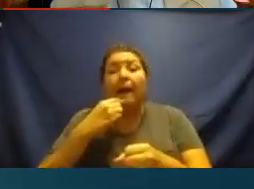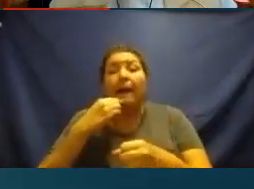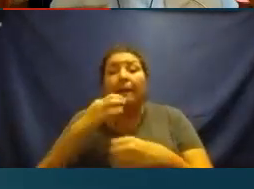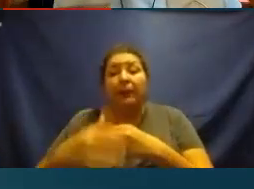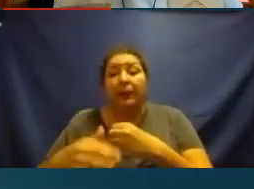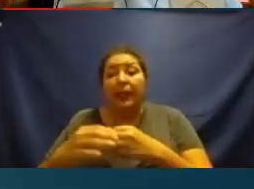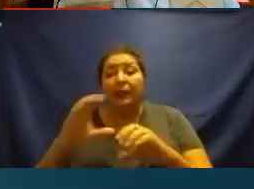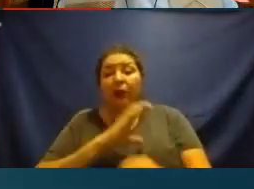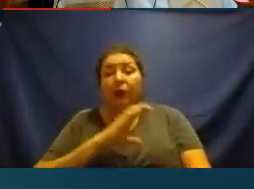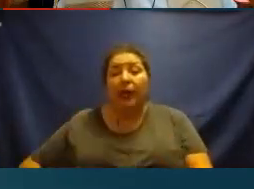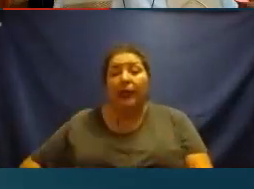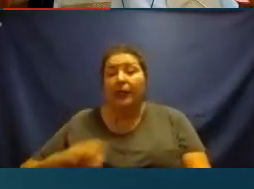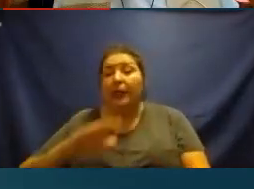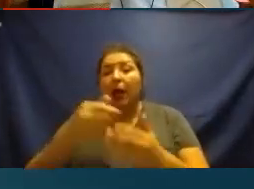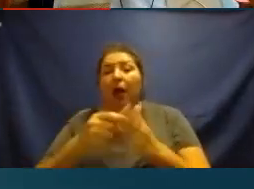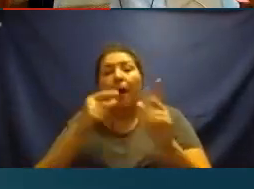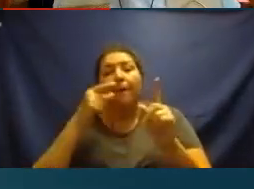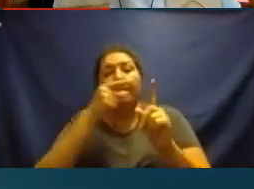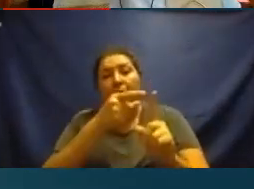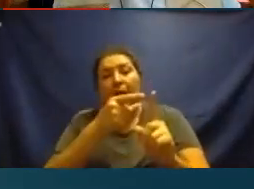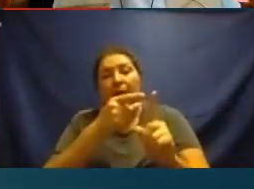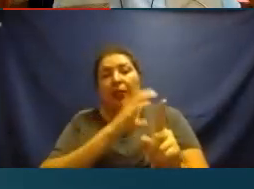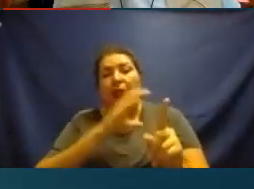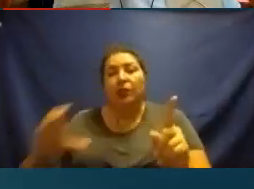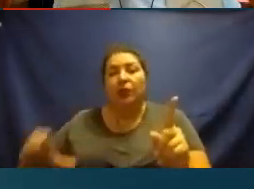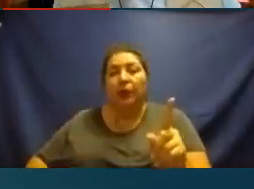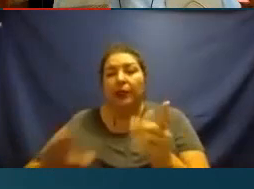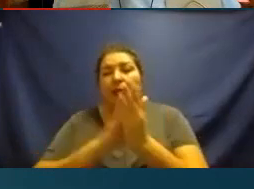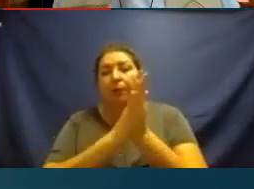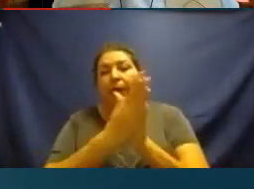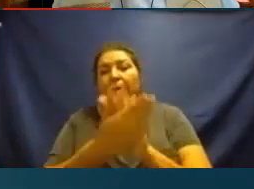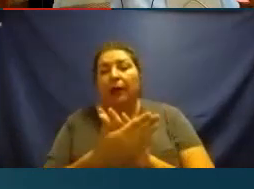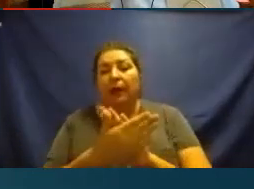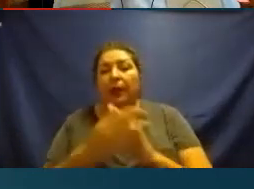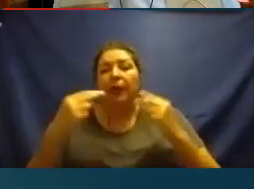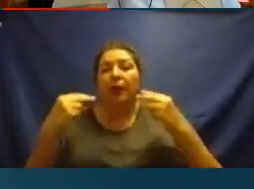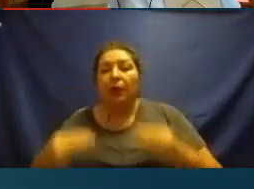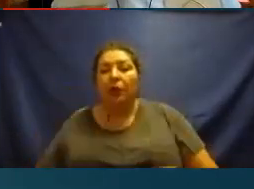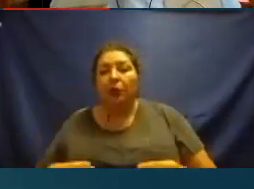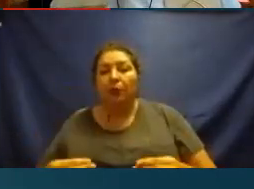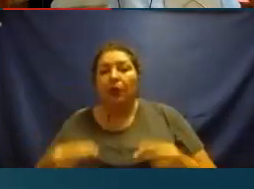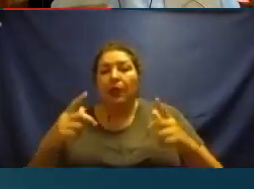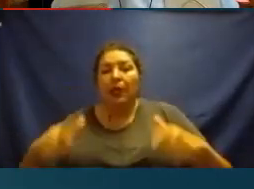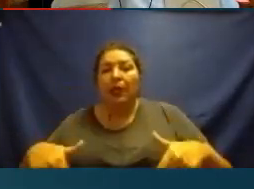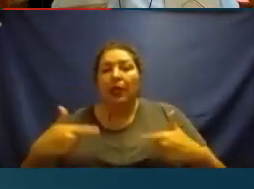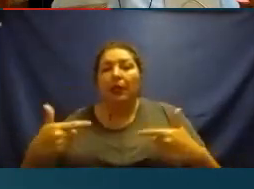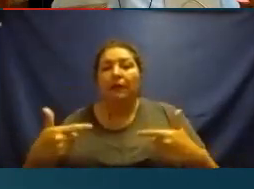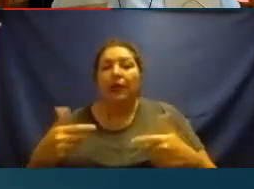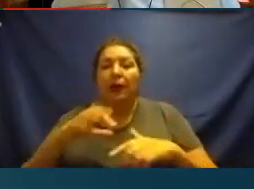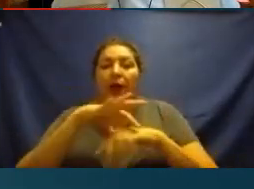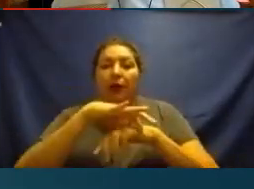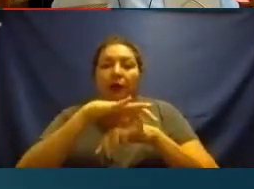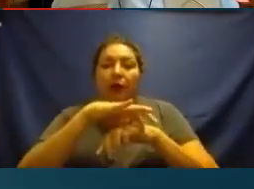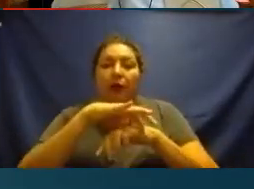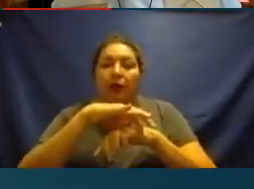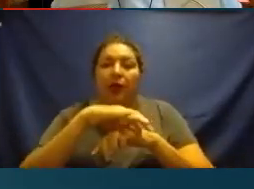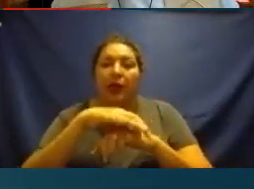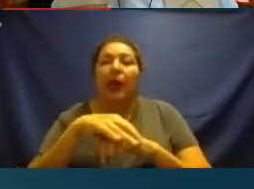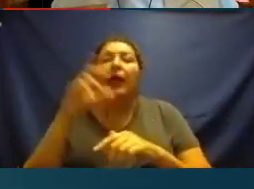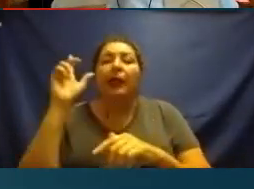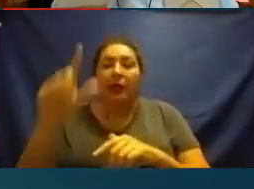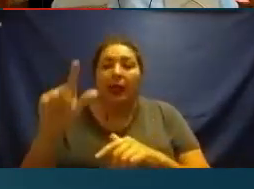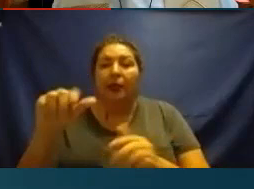to Christ becoming a human, living on earth, and eventually